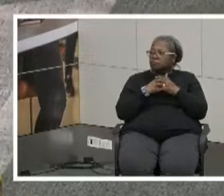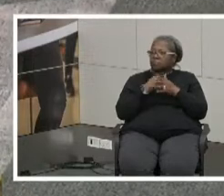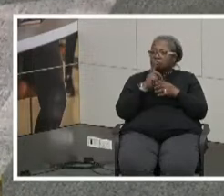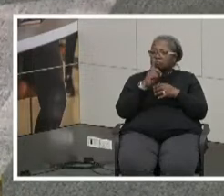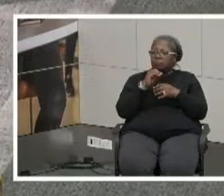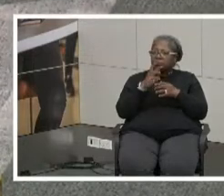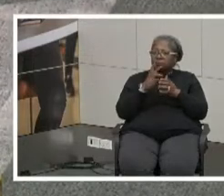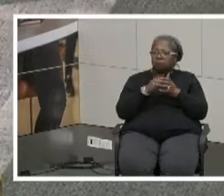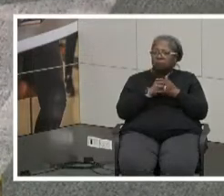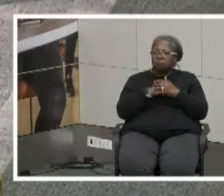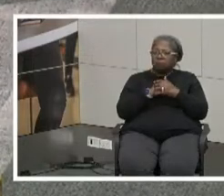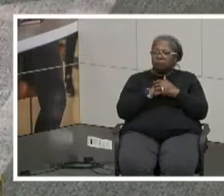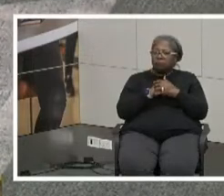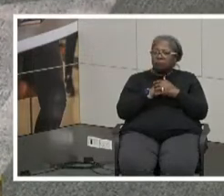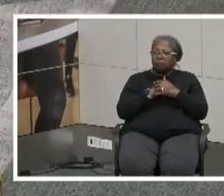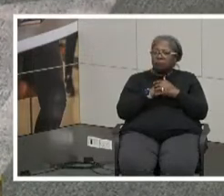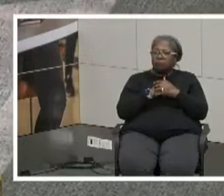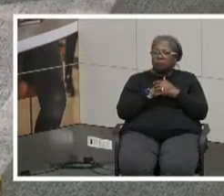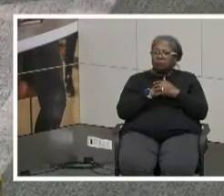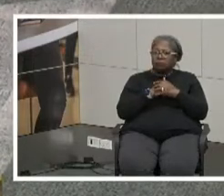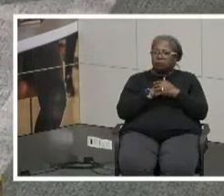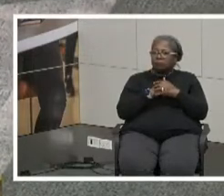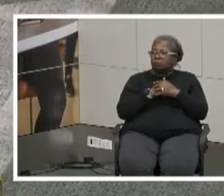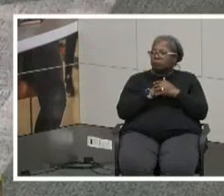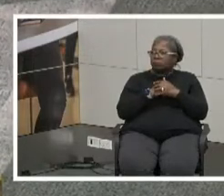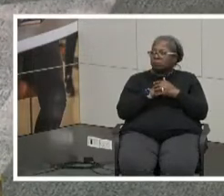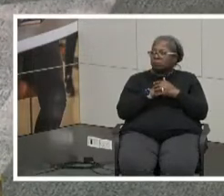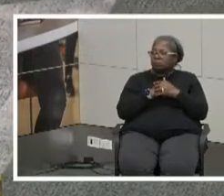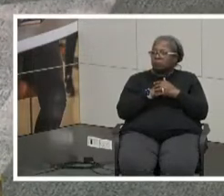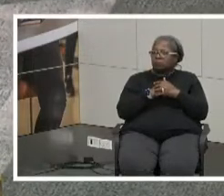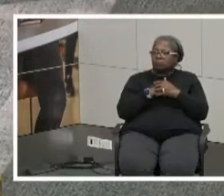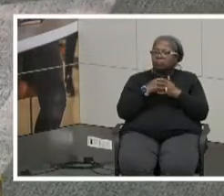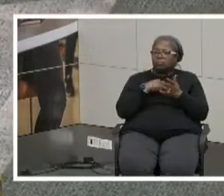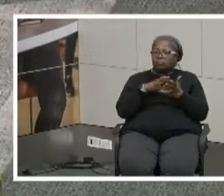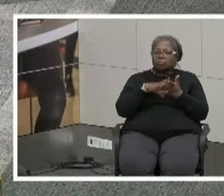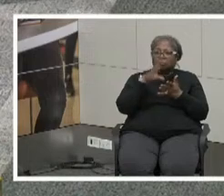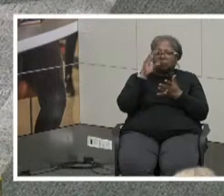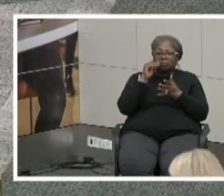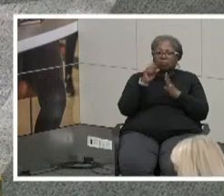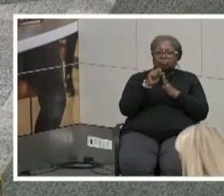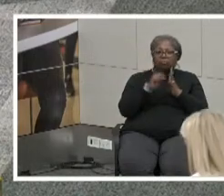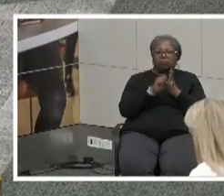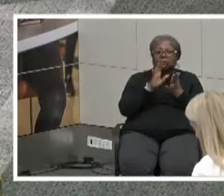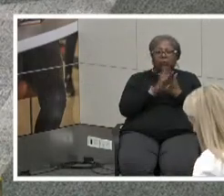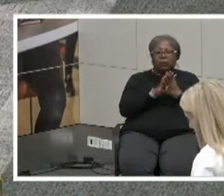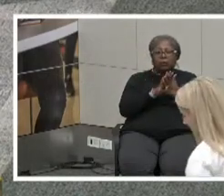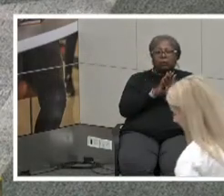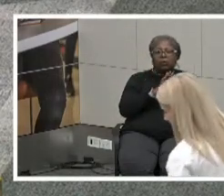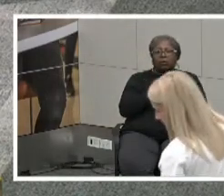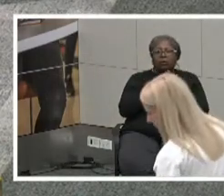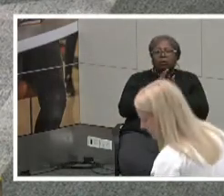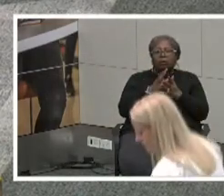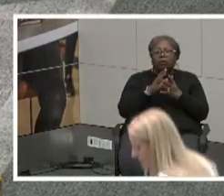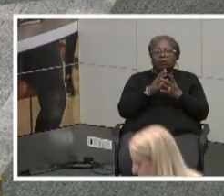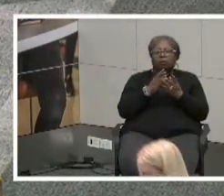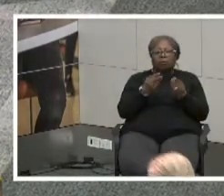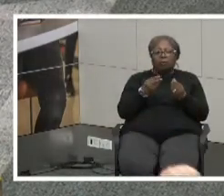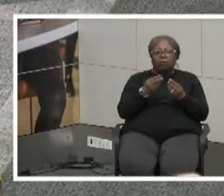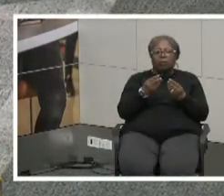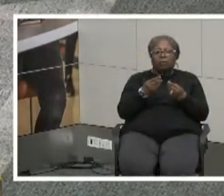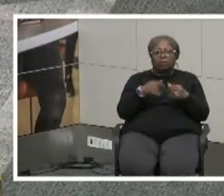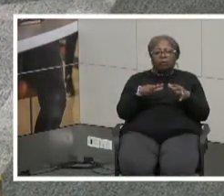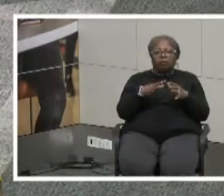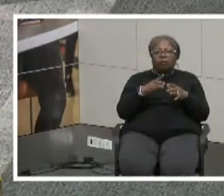Anderson six yes ma'am go ahead Christine Anderson I learned in real estate school that the primary drivers of property value are